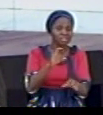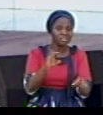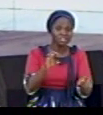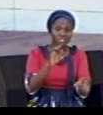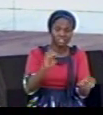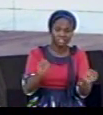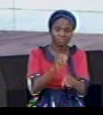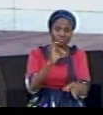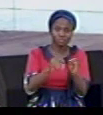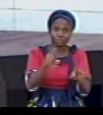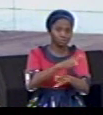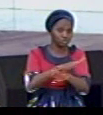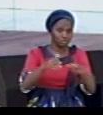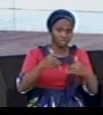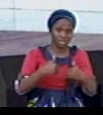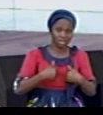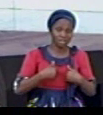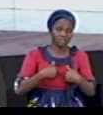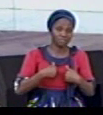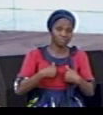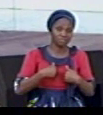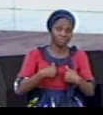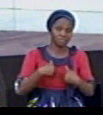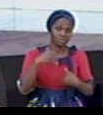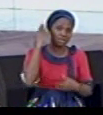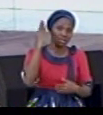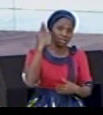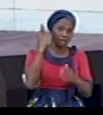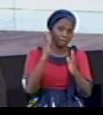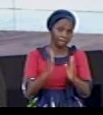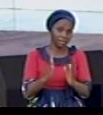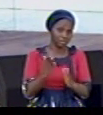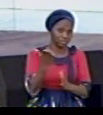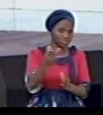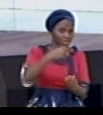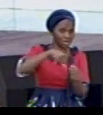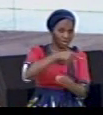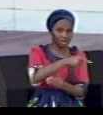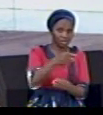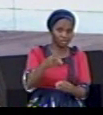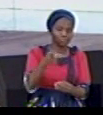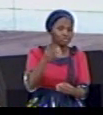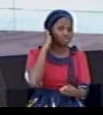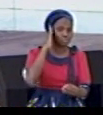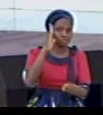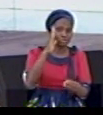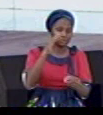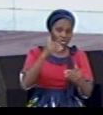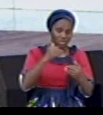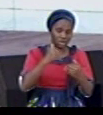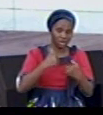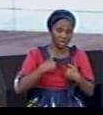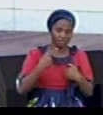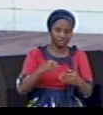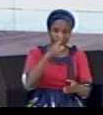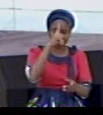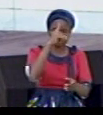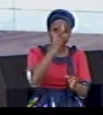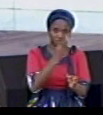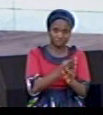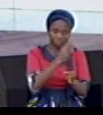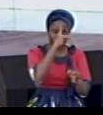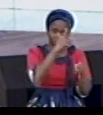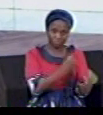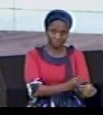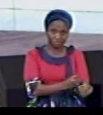you take the shield of faith and you say, Satan, see this one. Throw it at that. And the